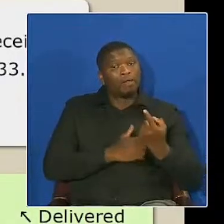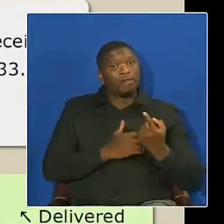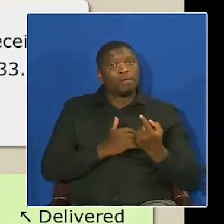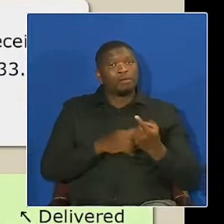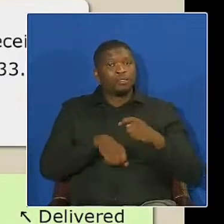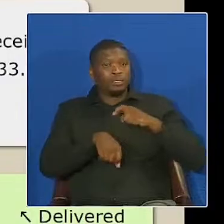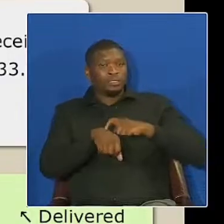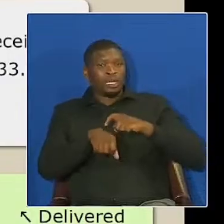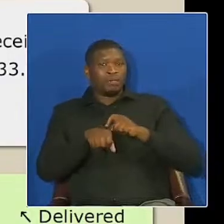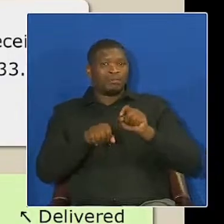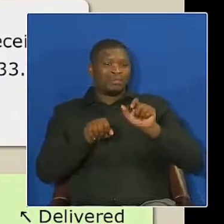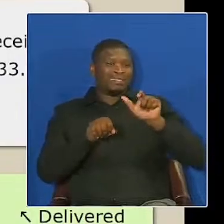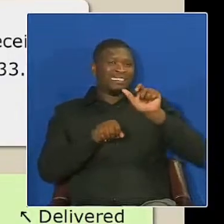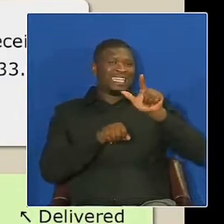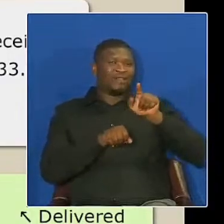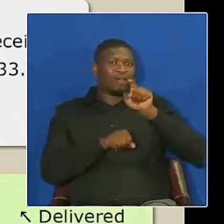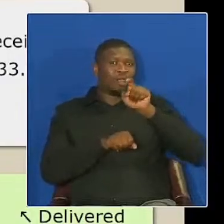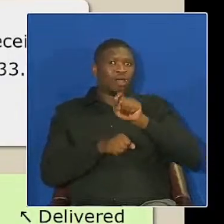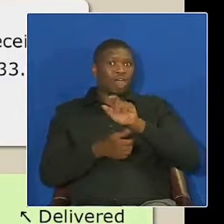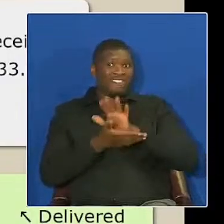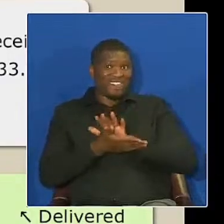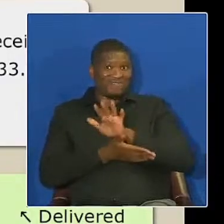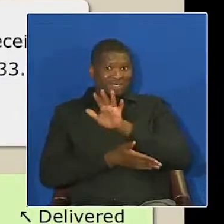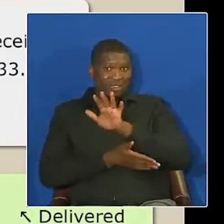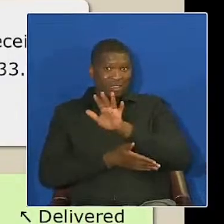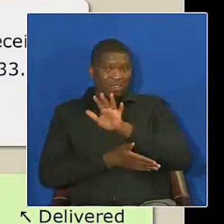Uh, 7:15,